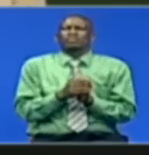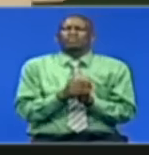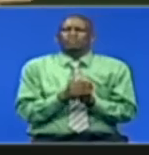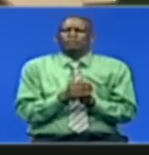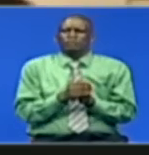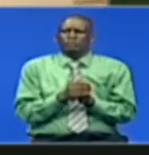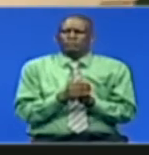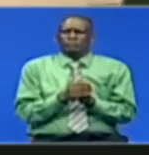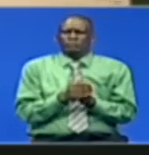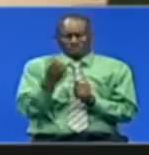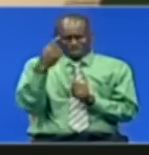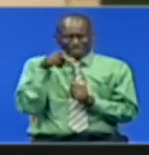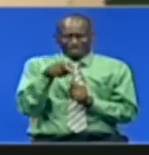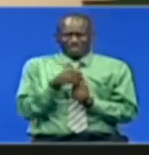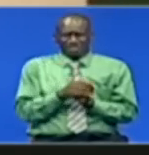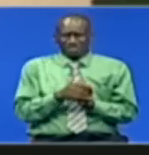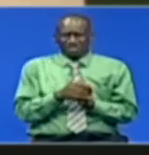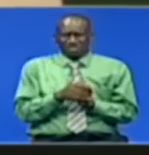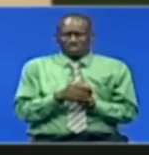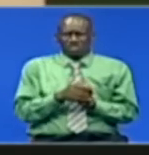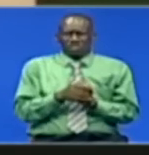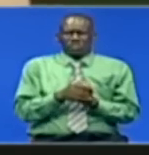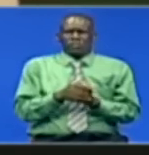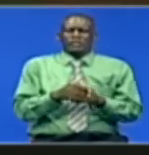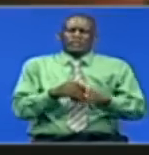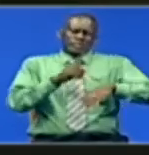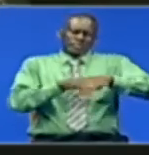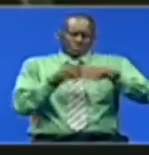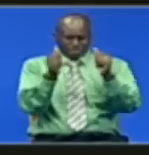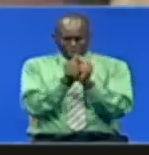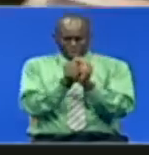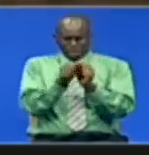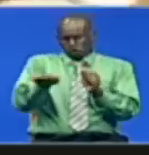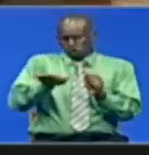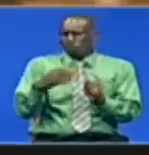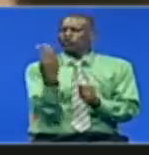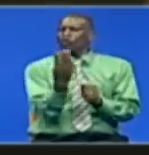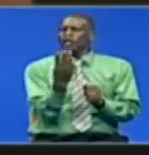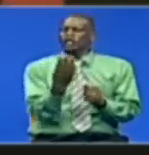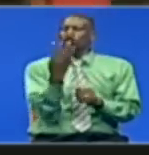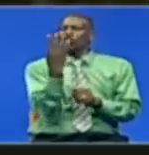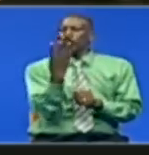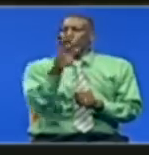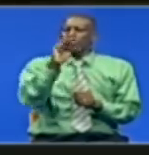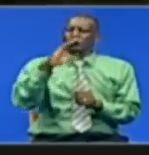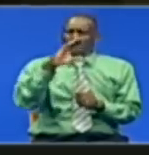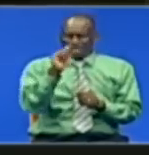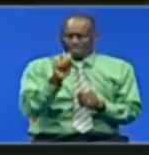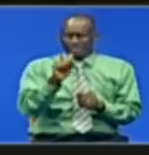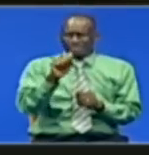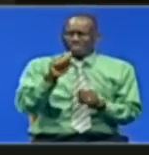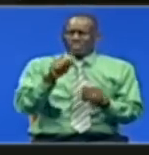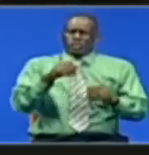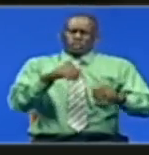Justin. Yes. Have you not called the voice? At around 10 a.m. Wednesday, four MCAs, Luke Opora, Deputy Chief Whip of